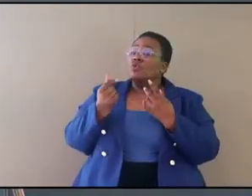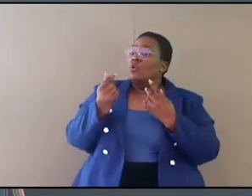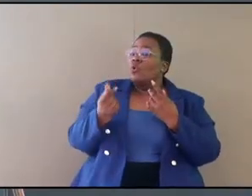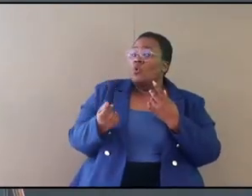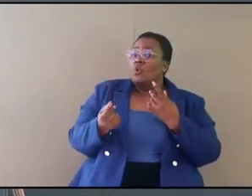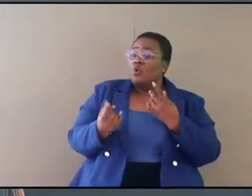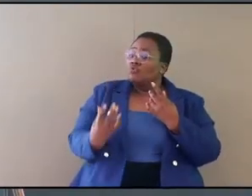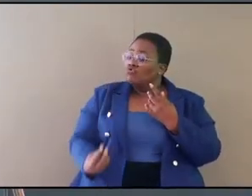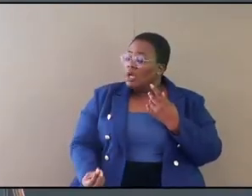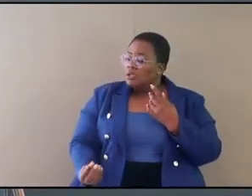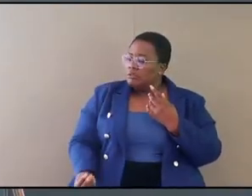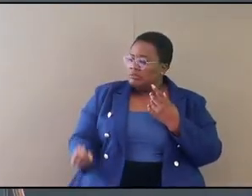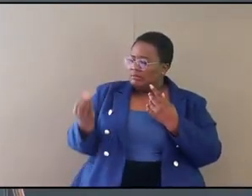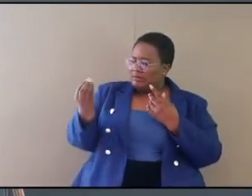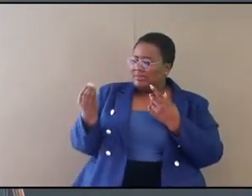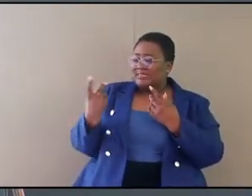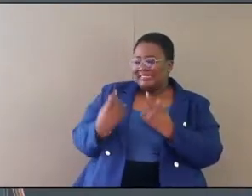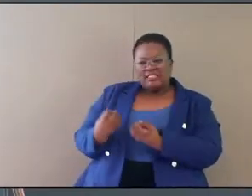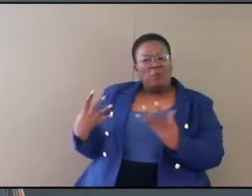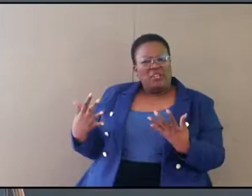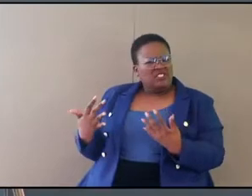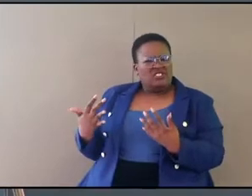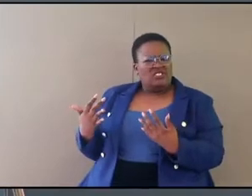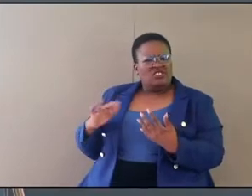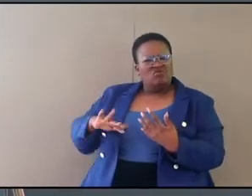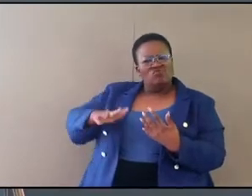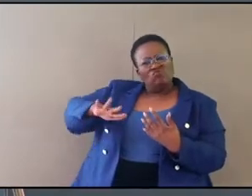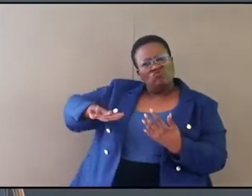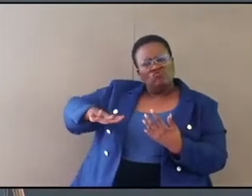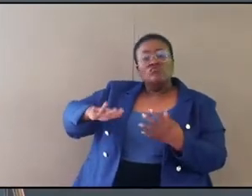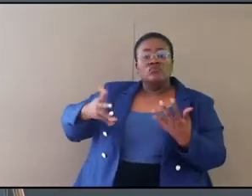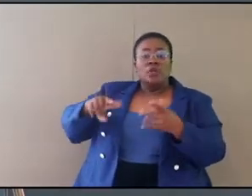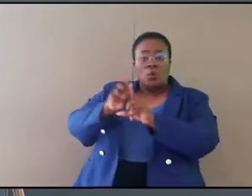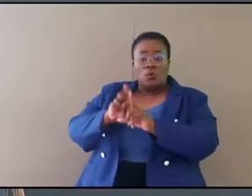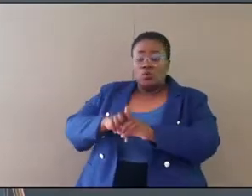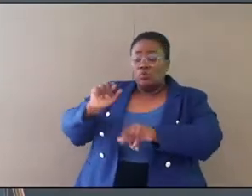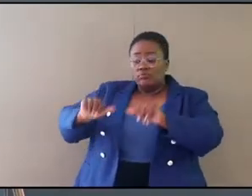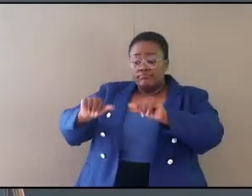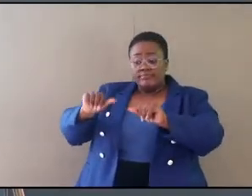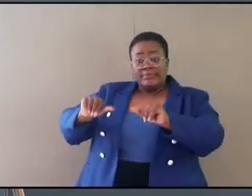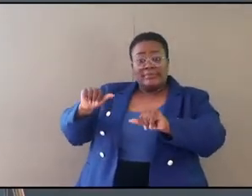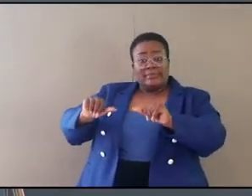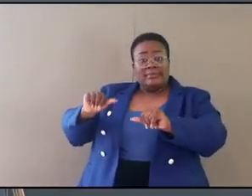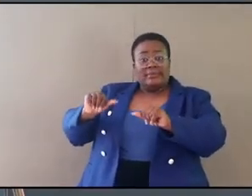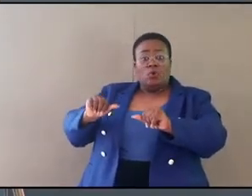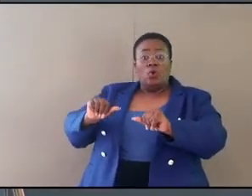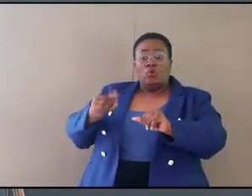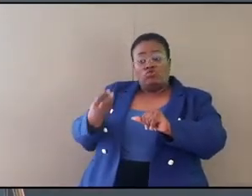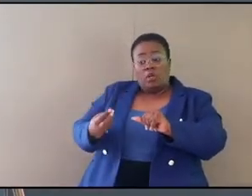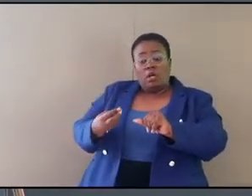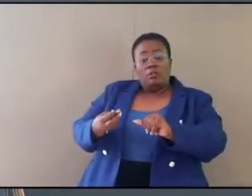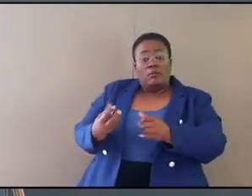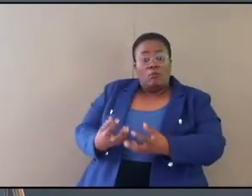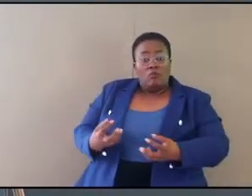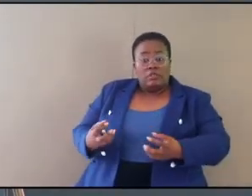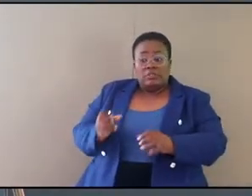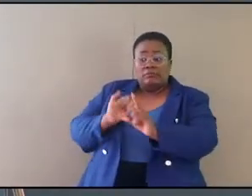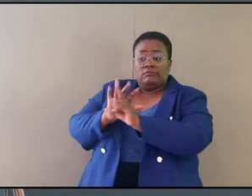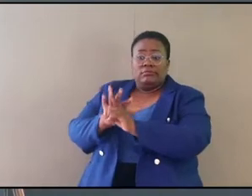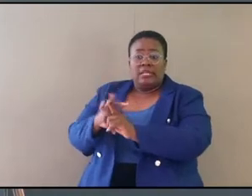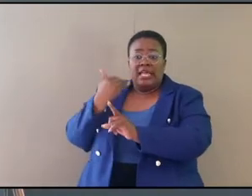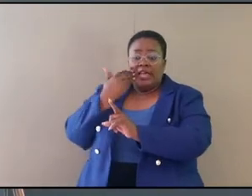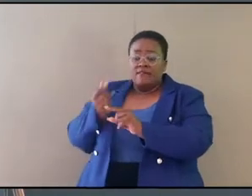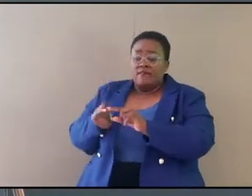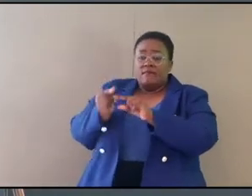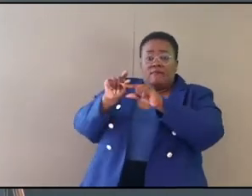raising a child, which DG has been speaking about, to assess the potential impact on child poverty of not increasing the